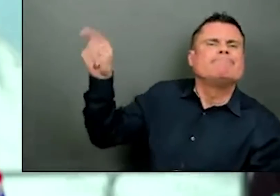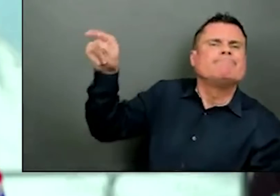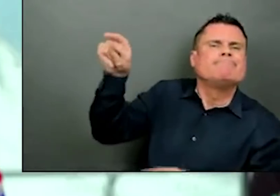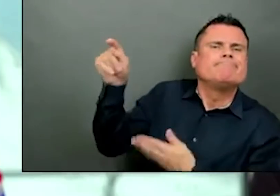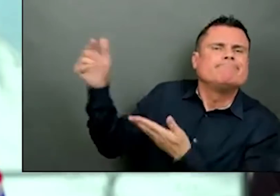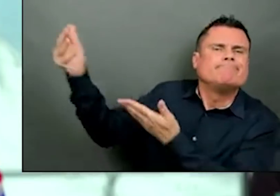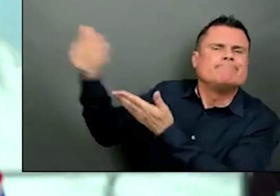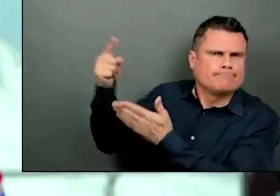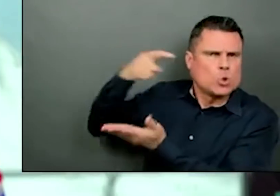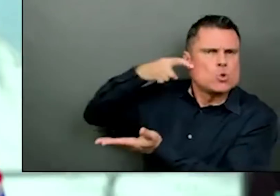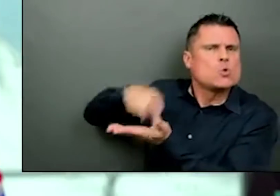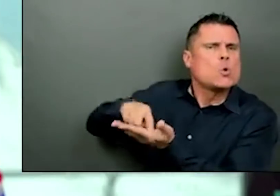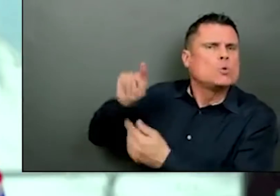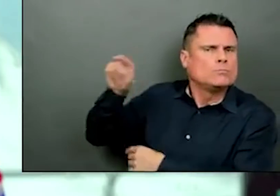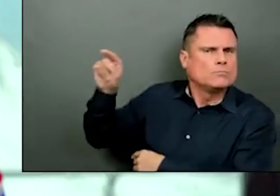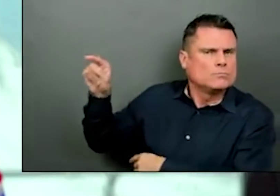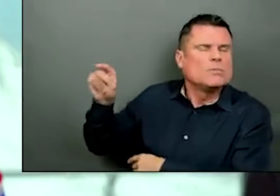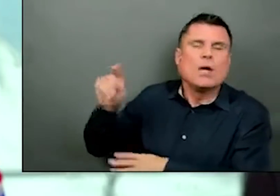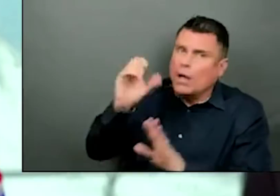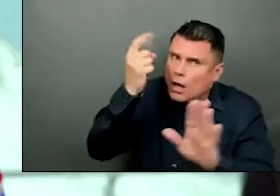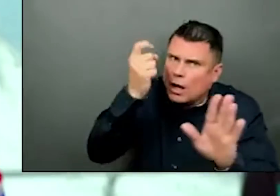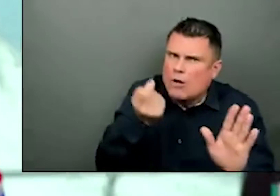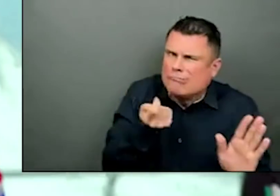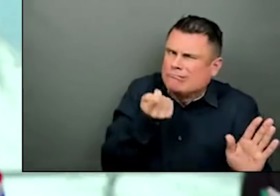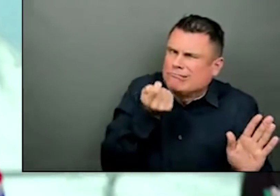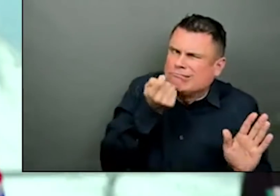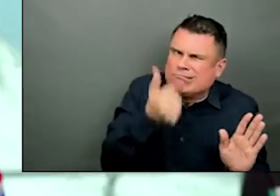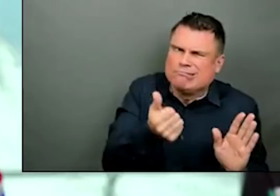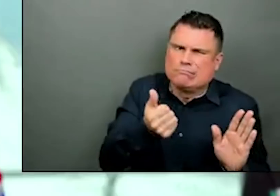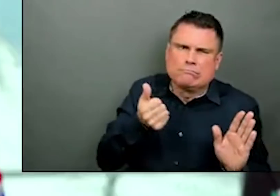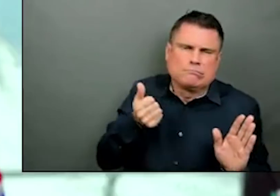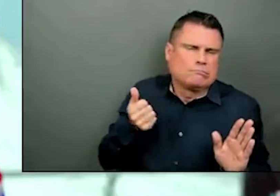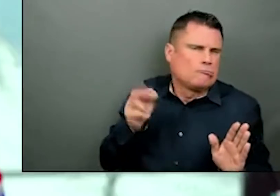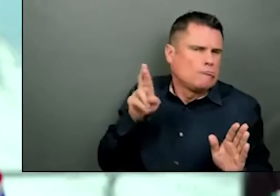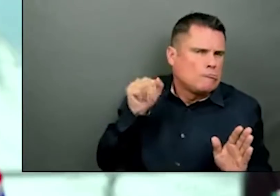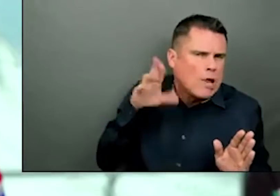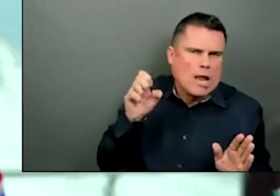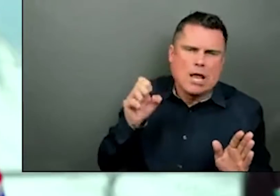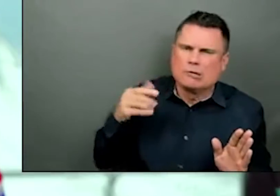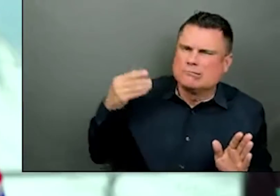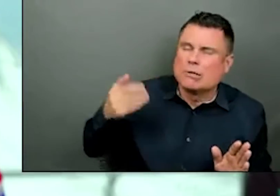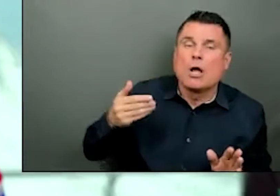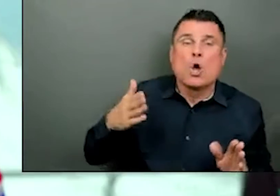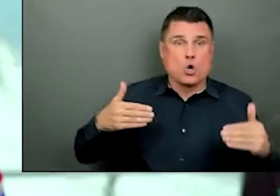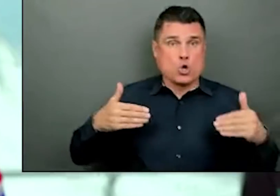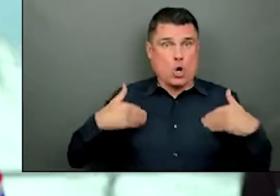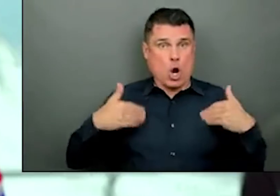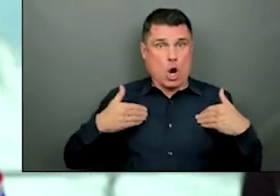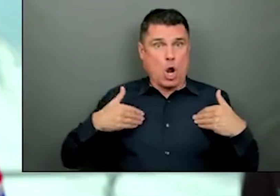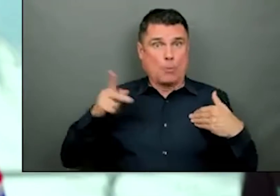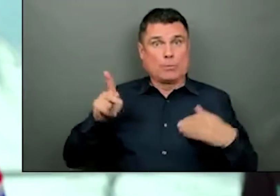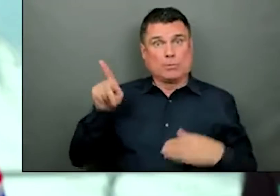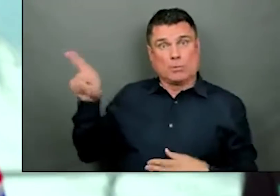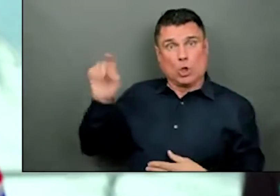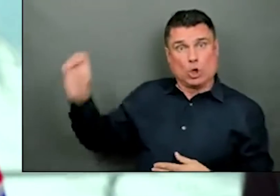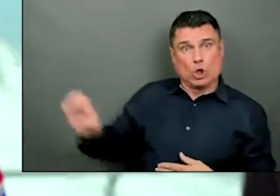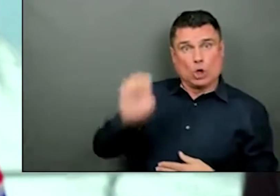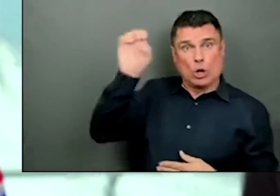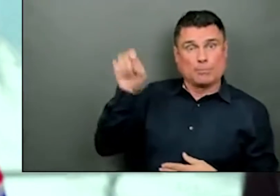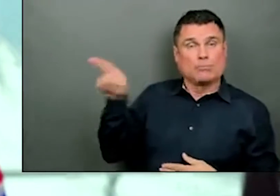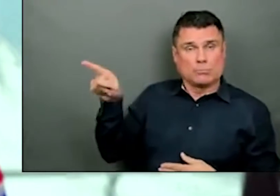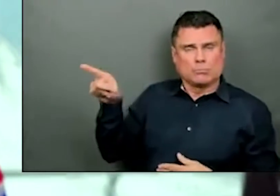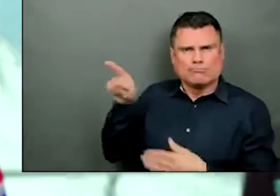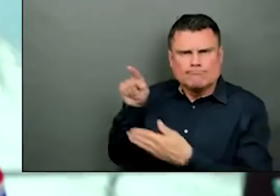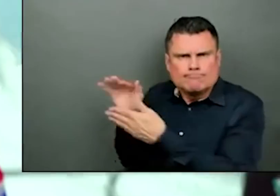of younger people in Europe. Initially, the reports that we saw were about a risk of 1 in a million,